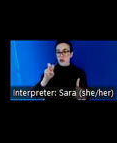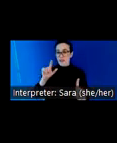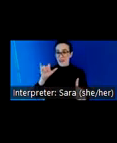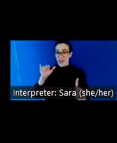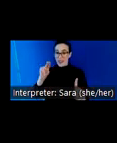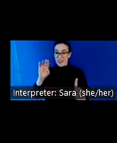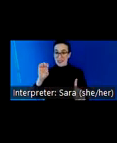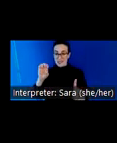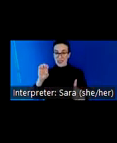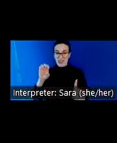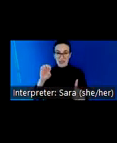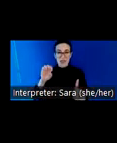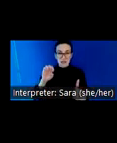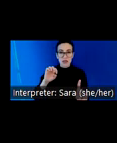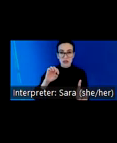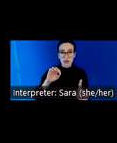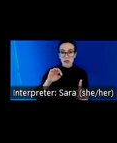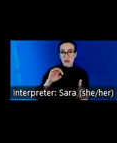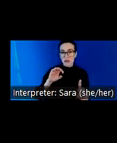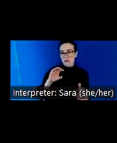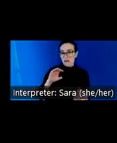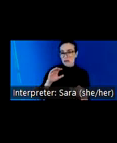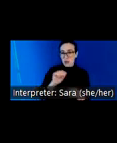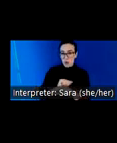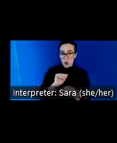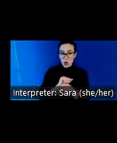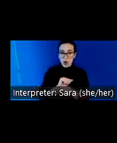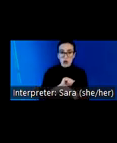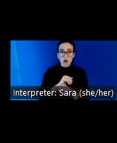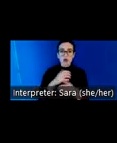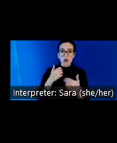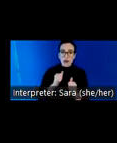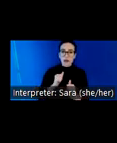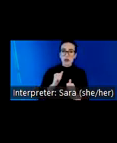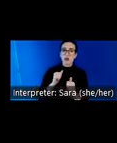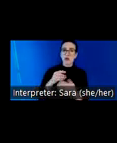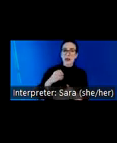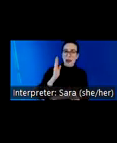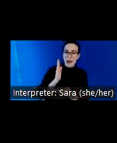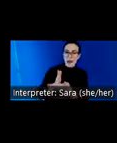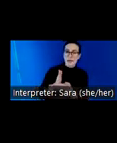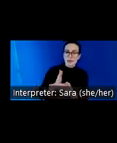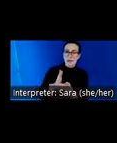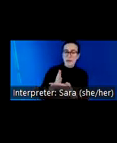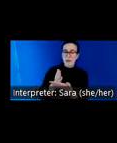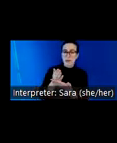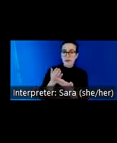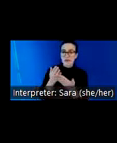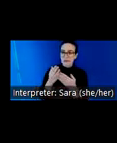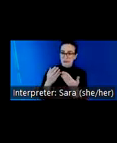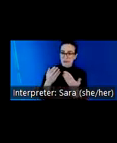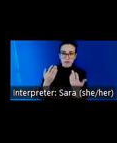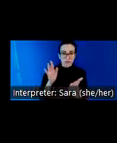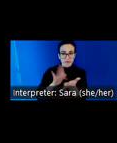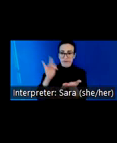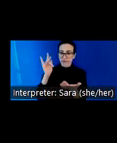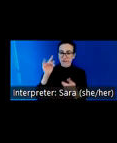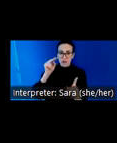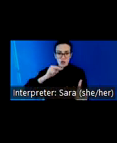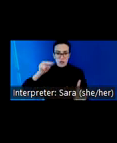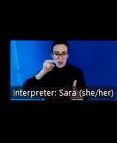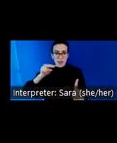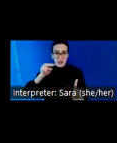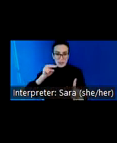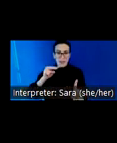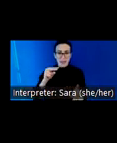government surveillance, including by holding something that we accomplished this year is we held several listening sessions